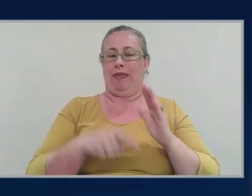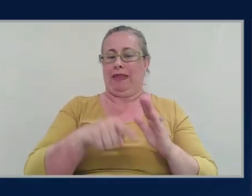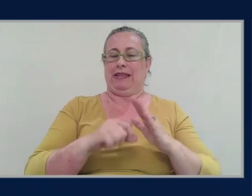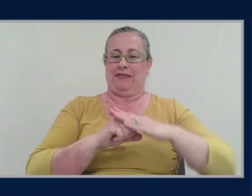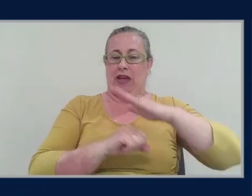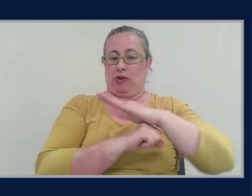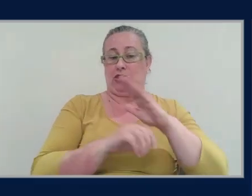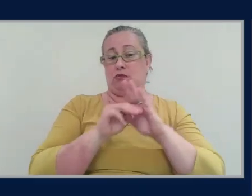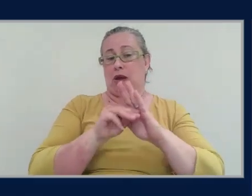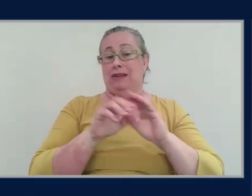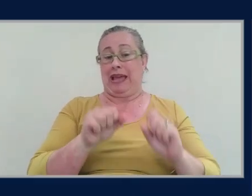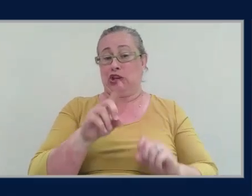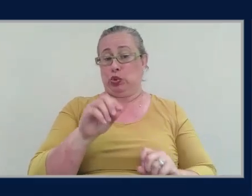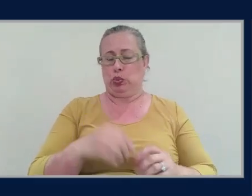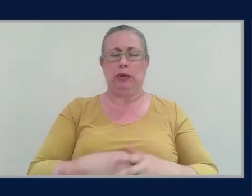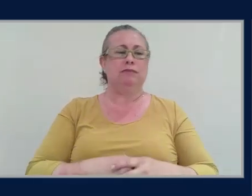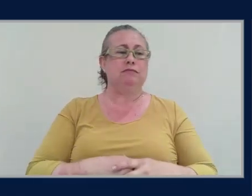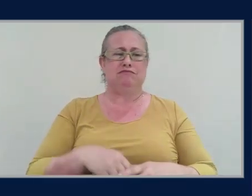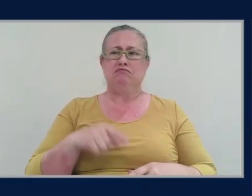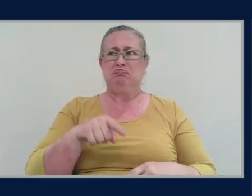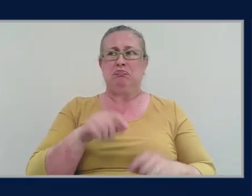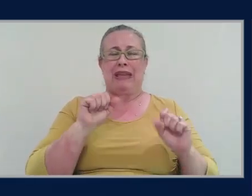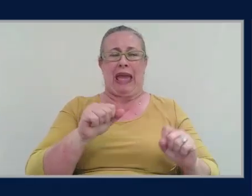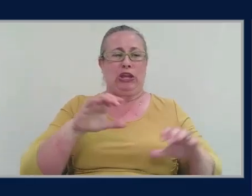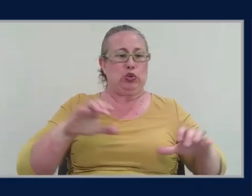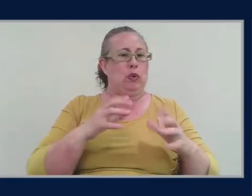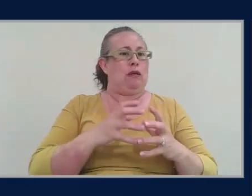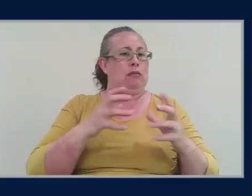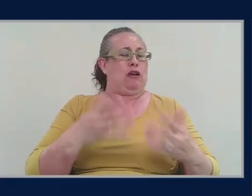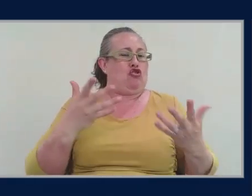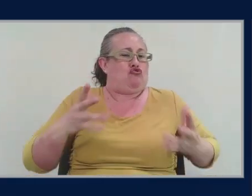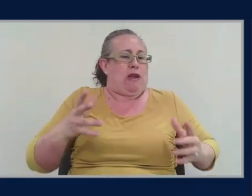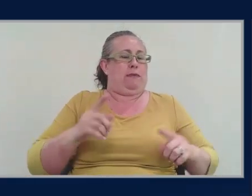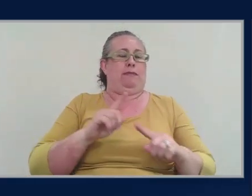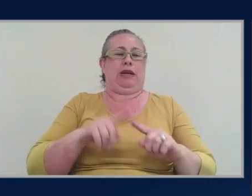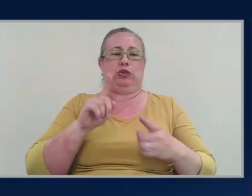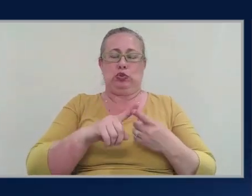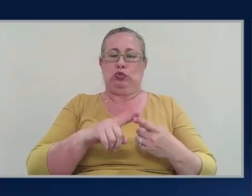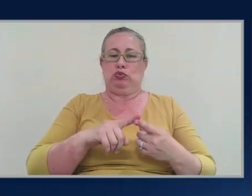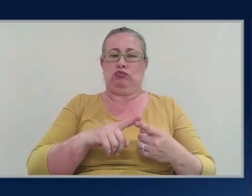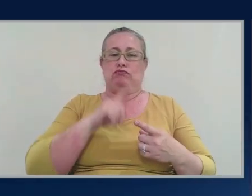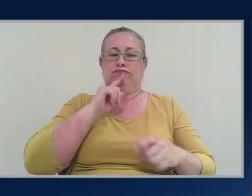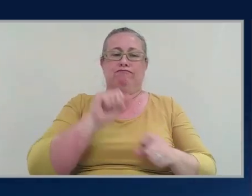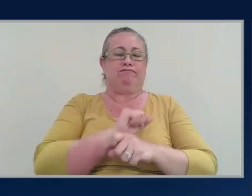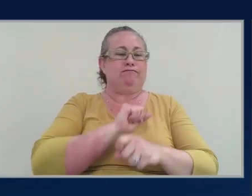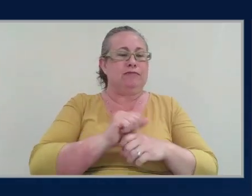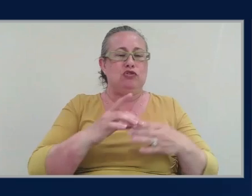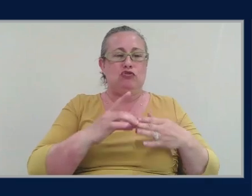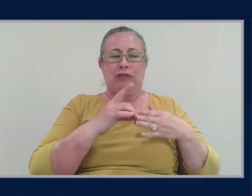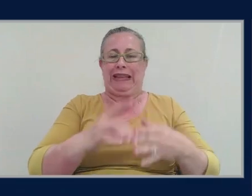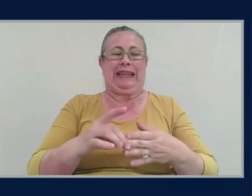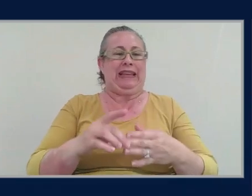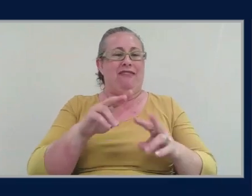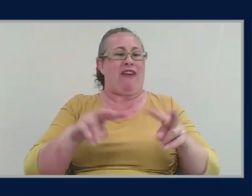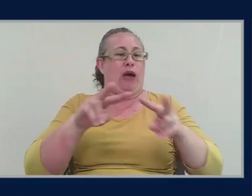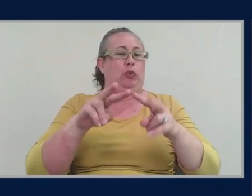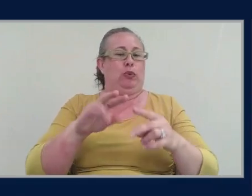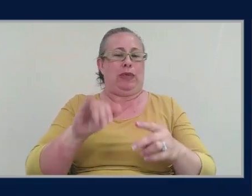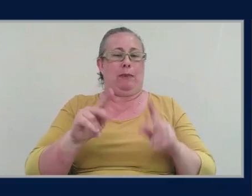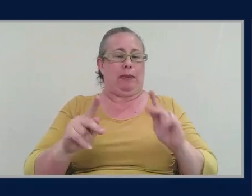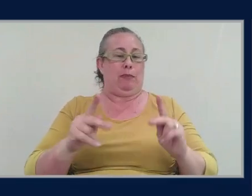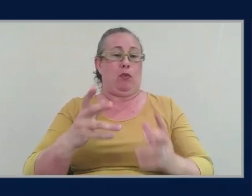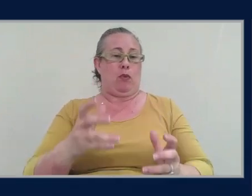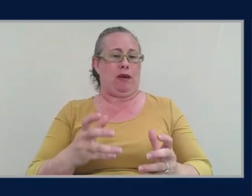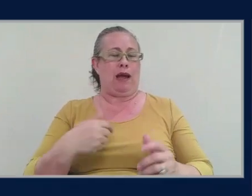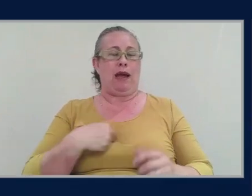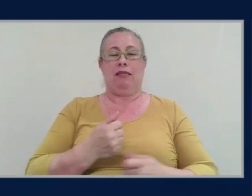right? They can do a lot already, but to truly derive the value that I think people are looking for, I love that you